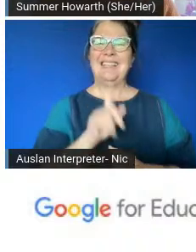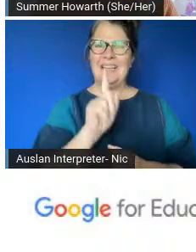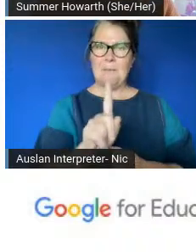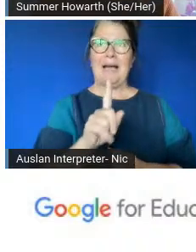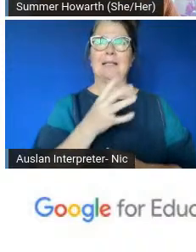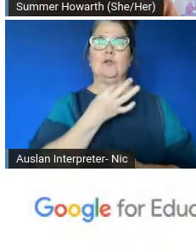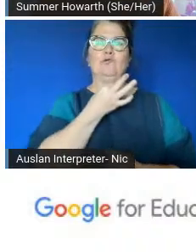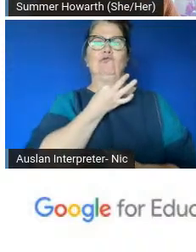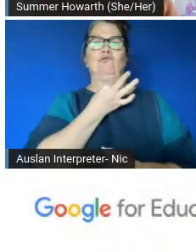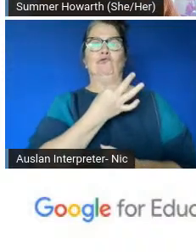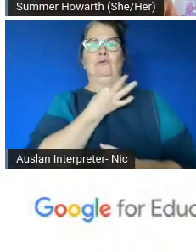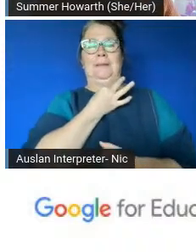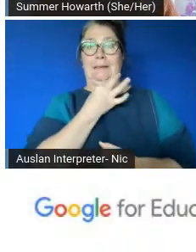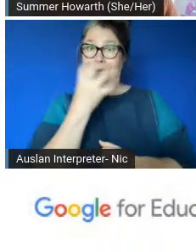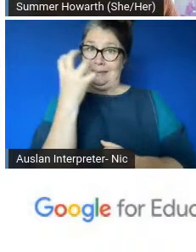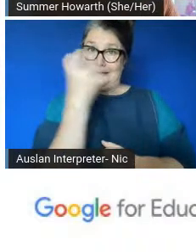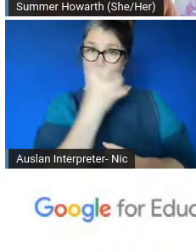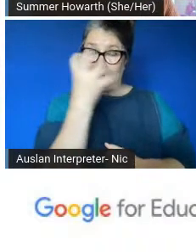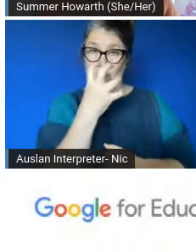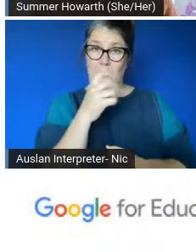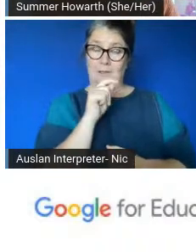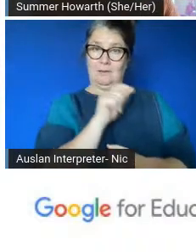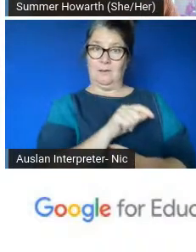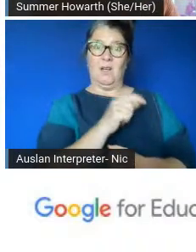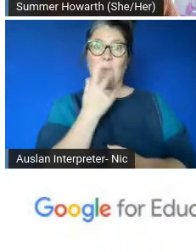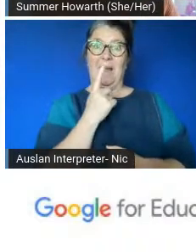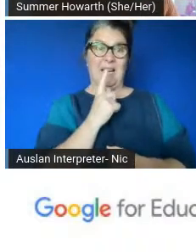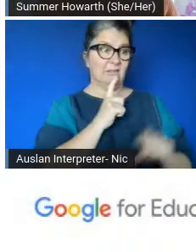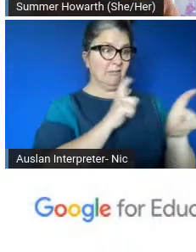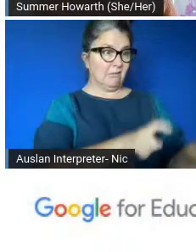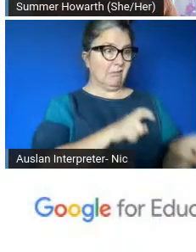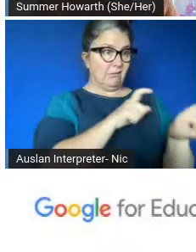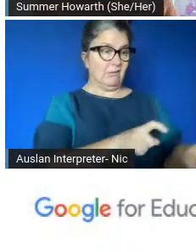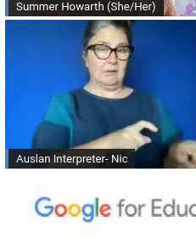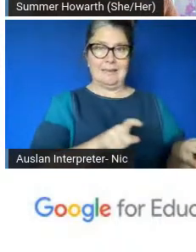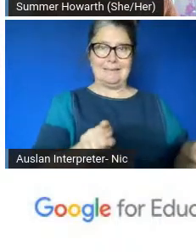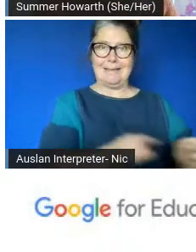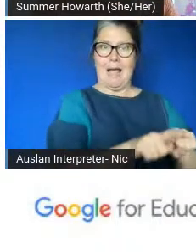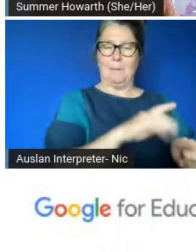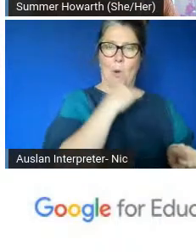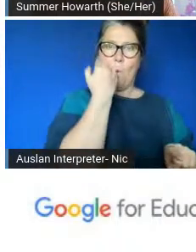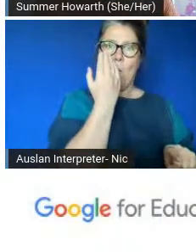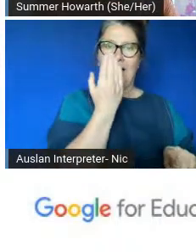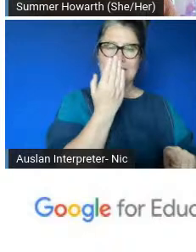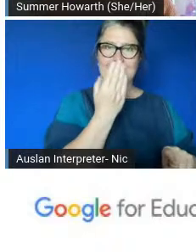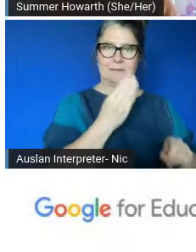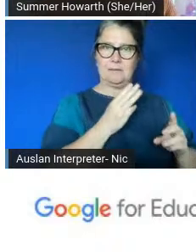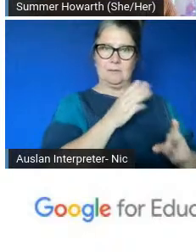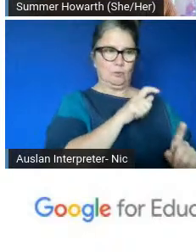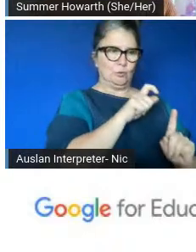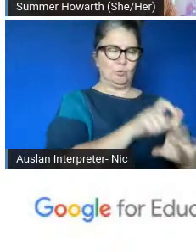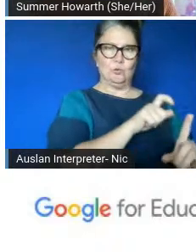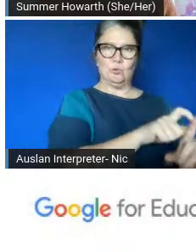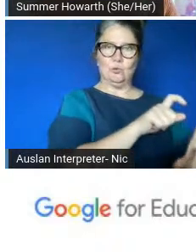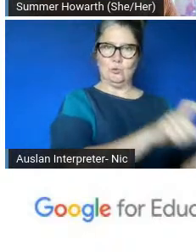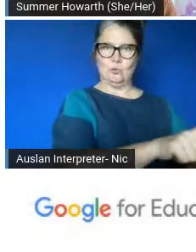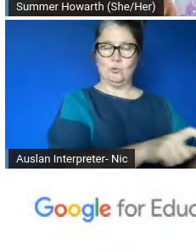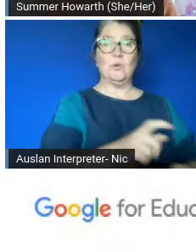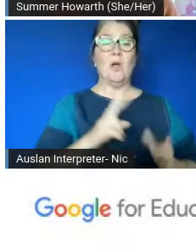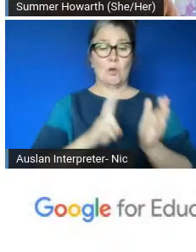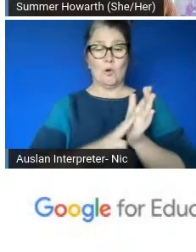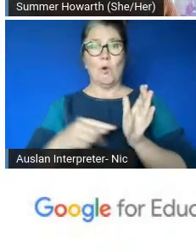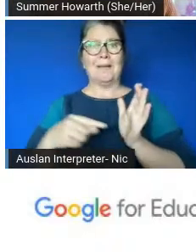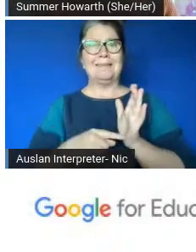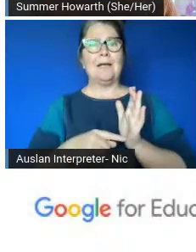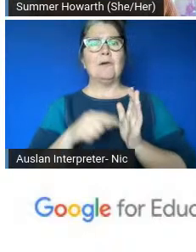well, exactly. The danger of that is if you stay there all the time. And the Northern Territory Learning Commission example you